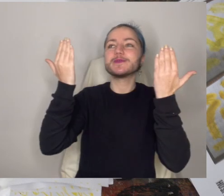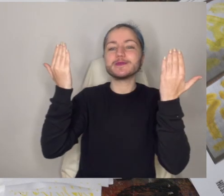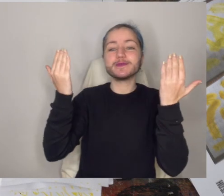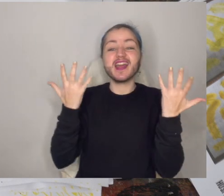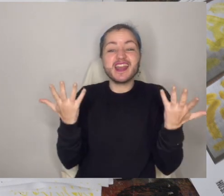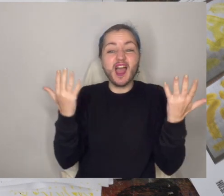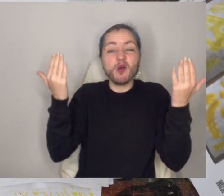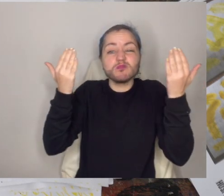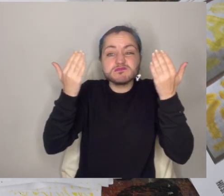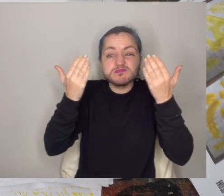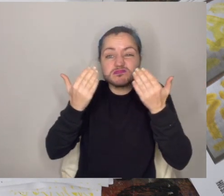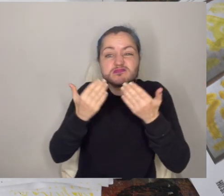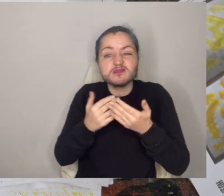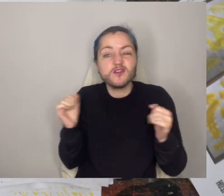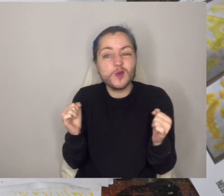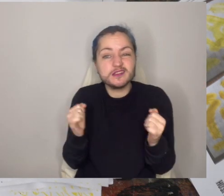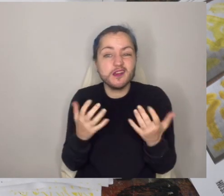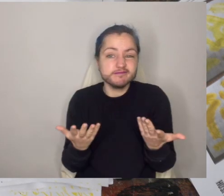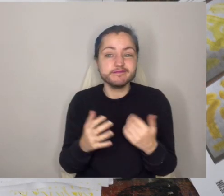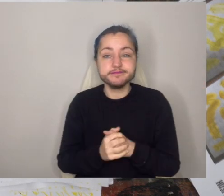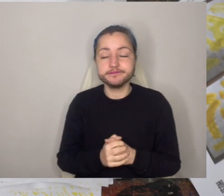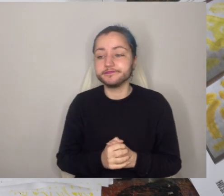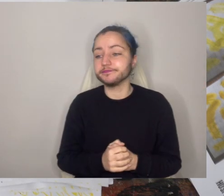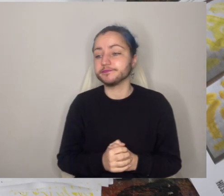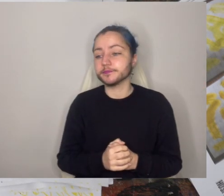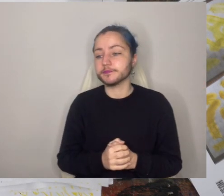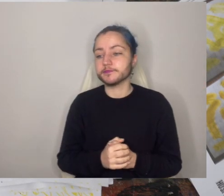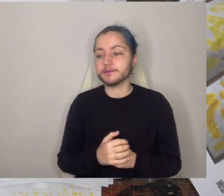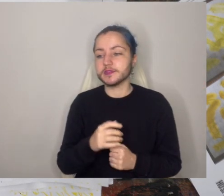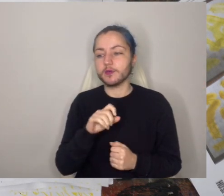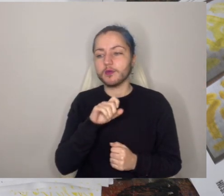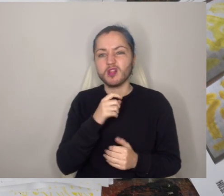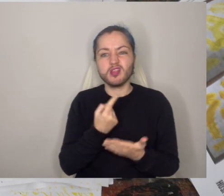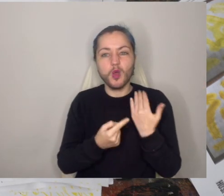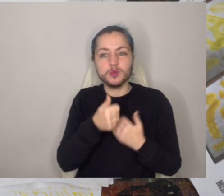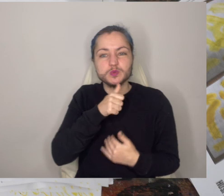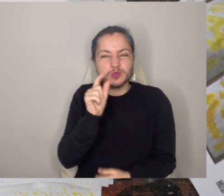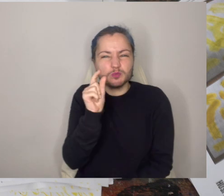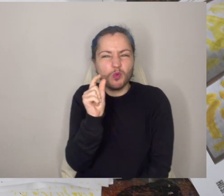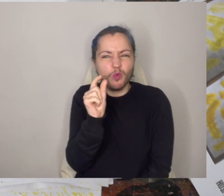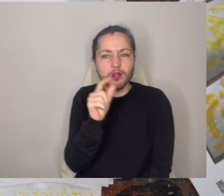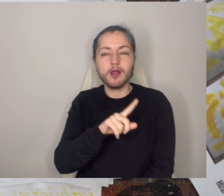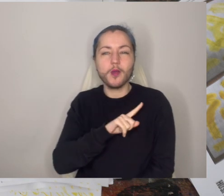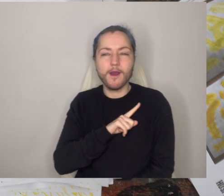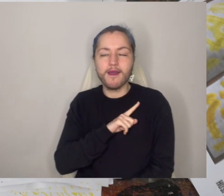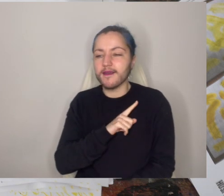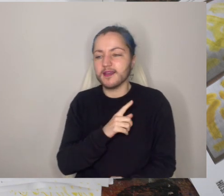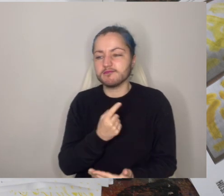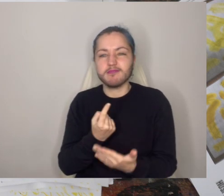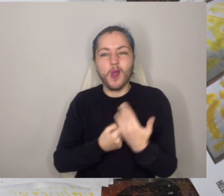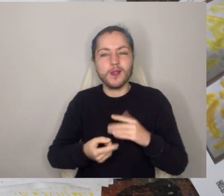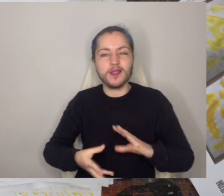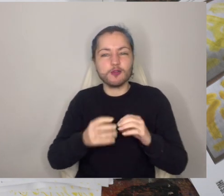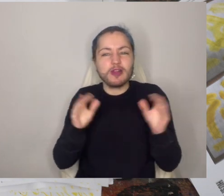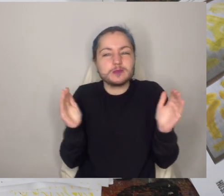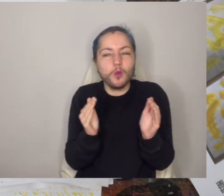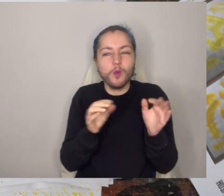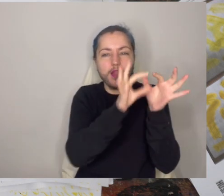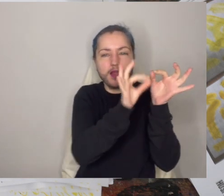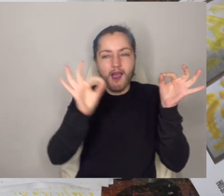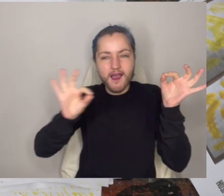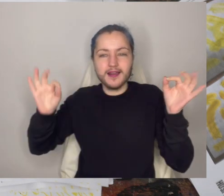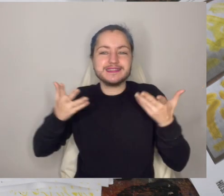these are just acrylics or watercolours, but you could use any old paint that you can get your hands on. I